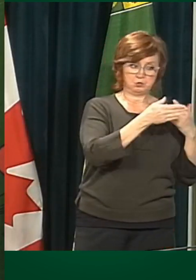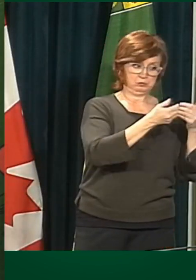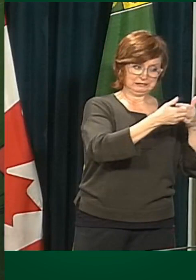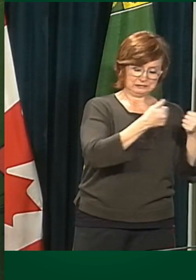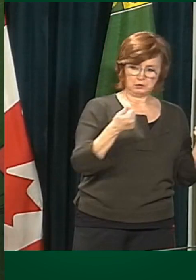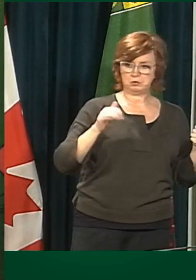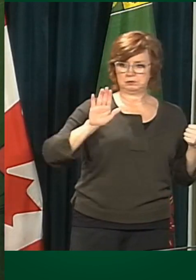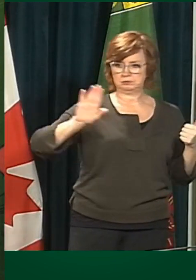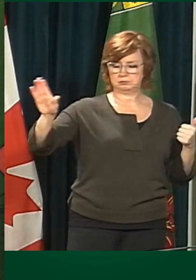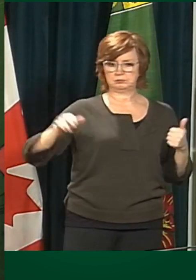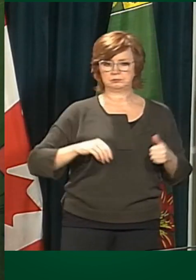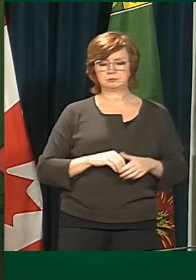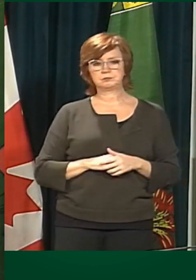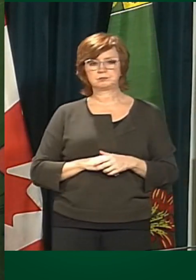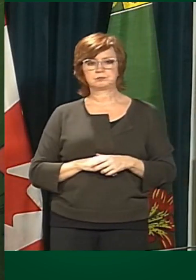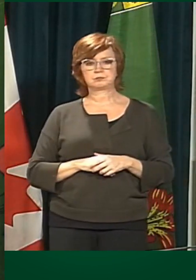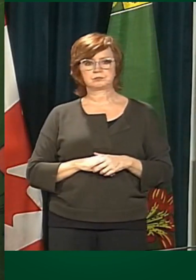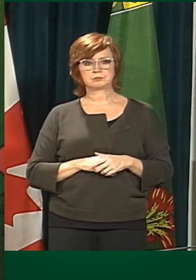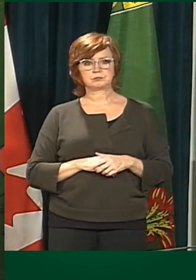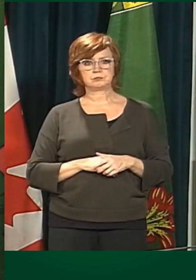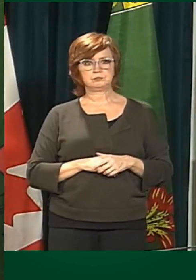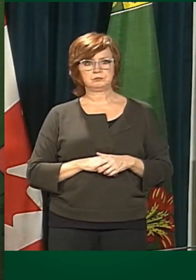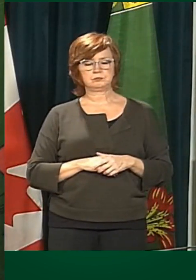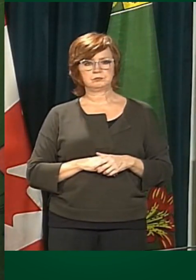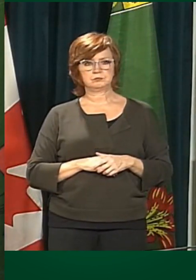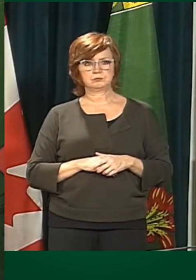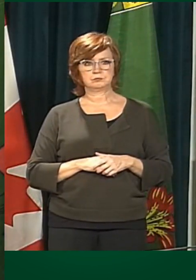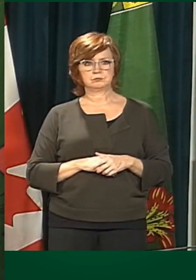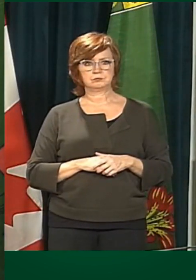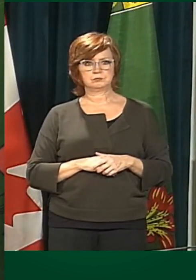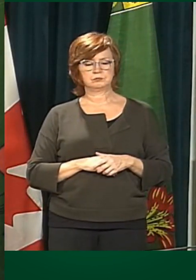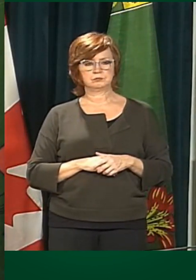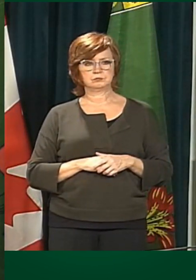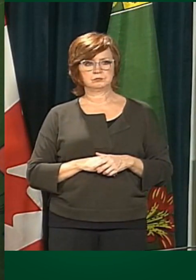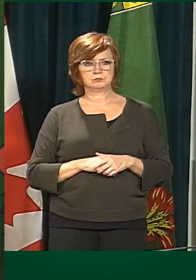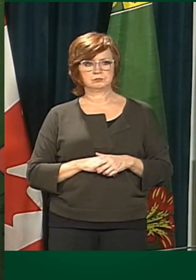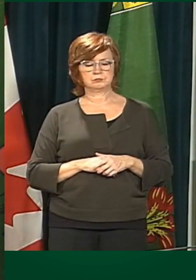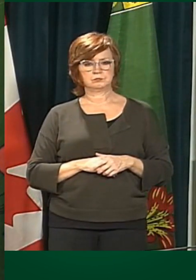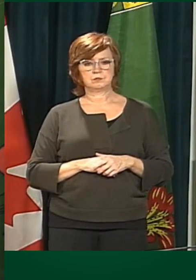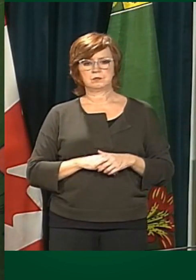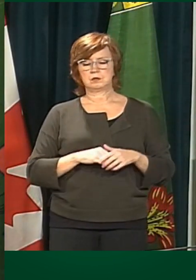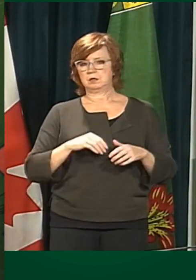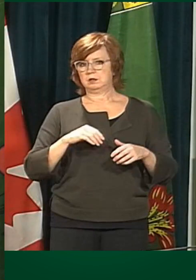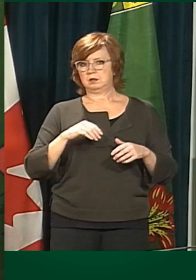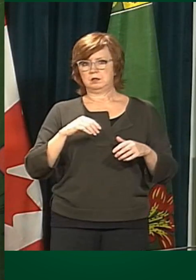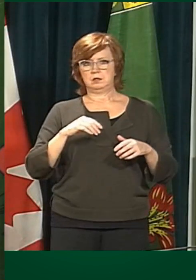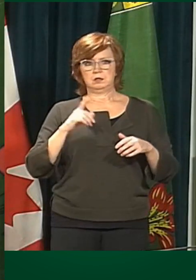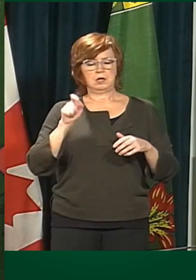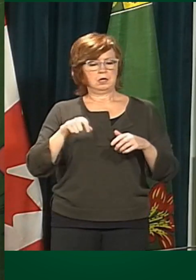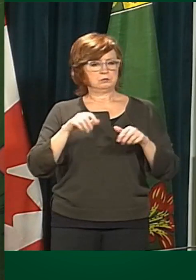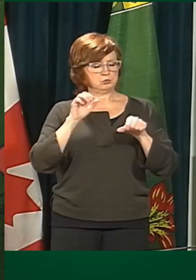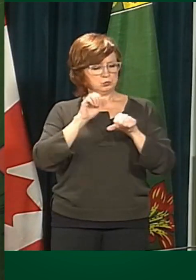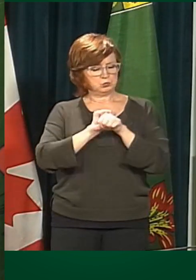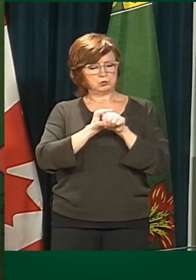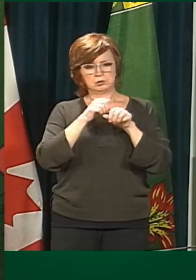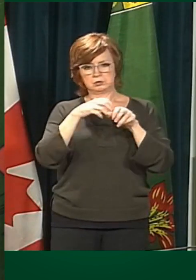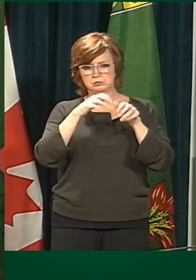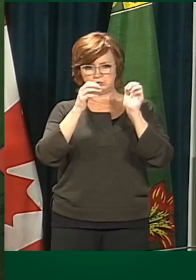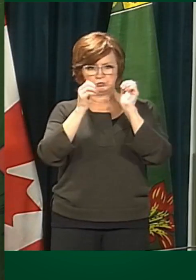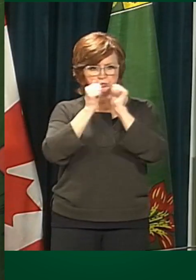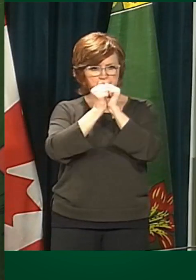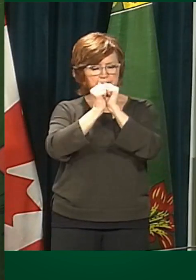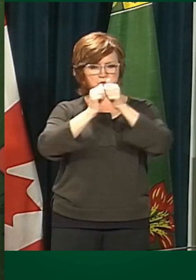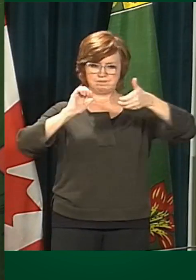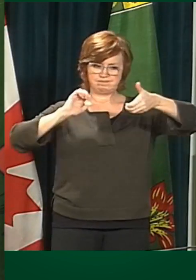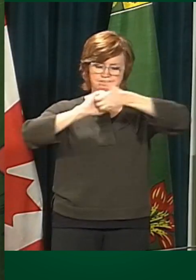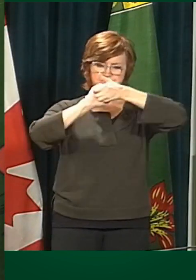that the SHA and other partners are working very closely with them to support whatever additional measures community